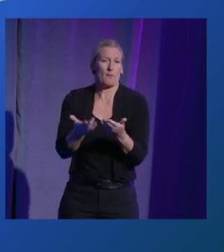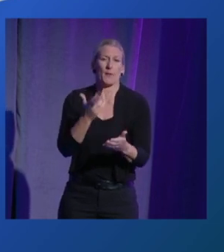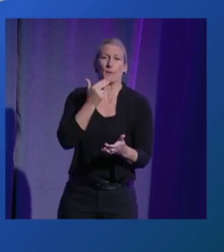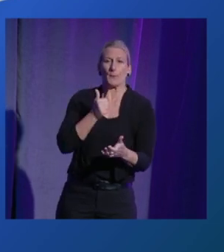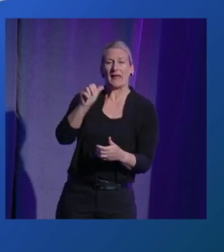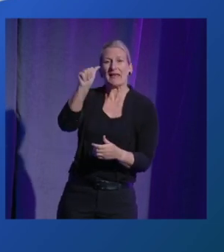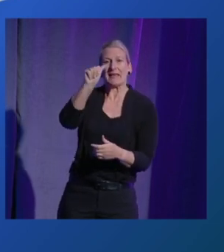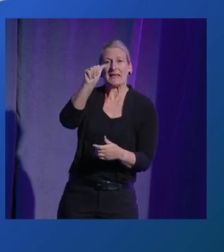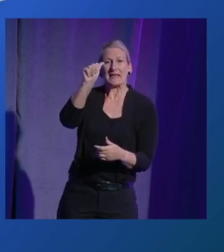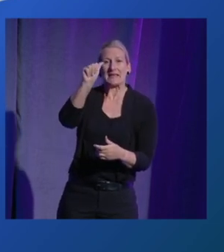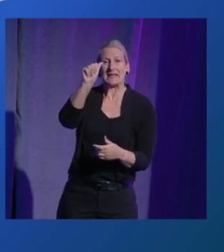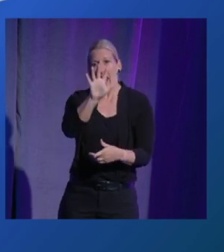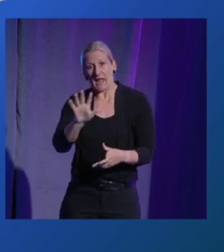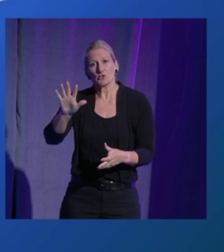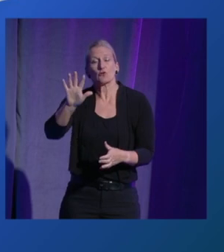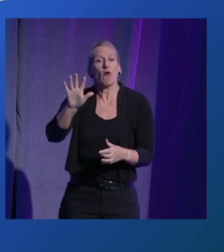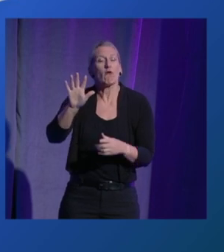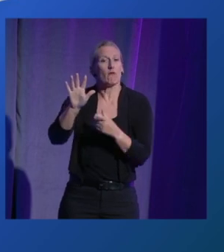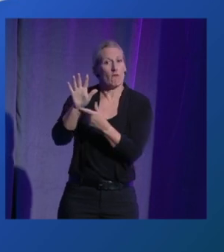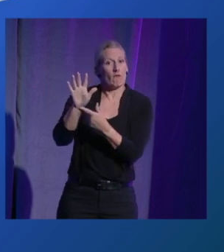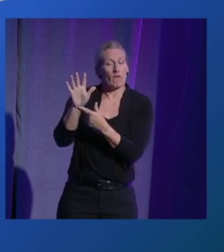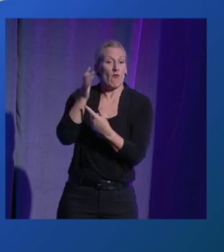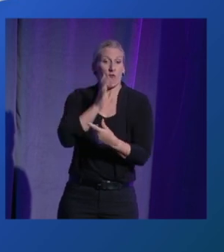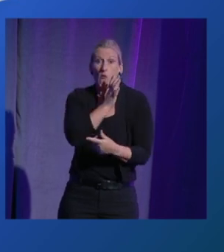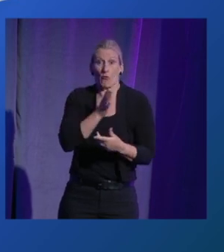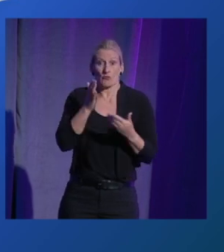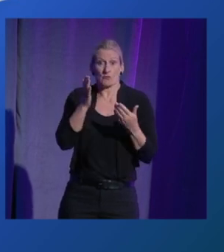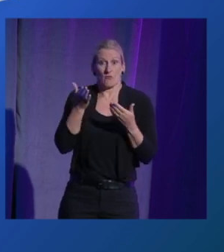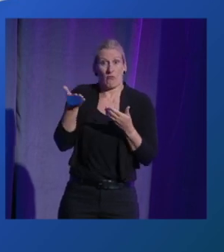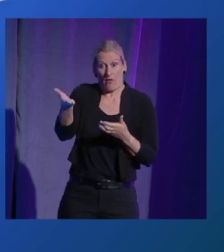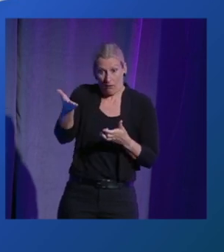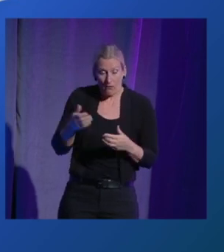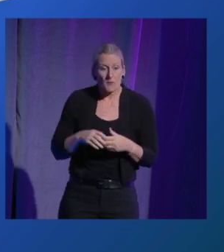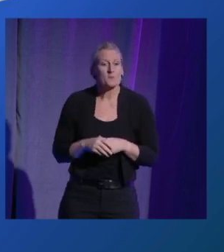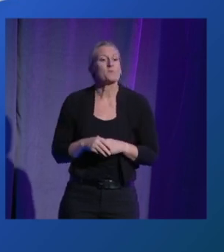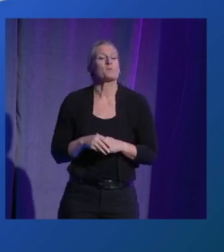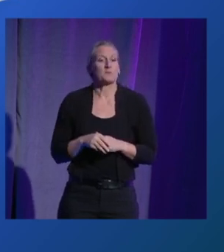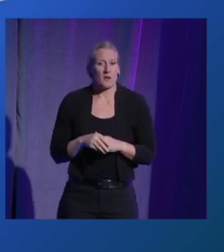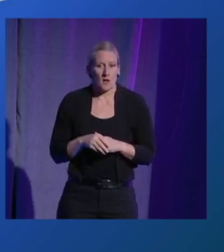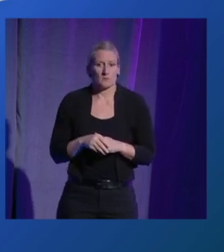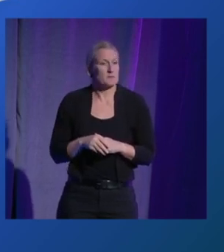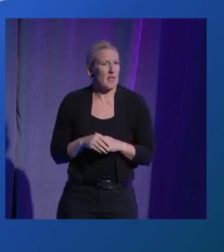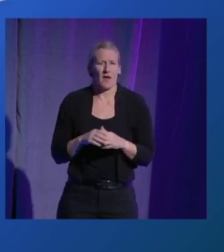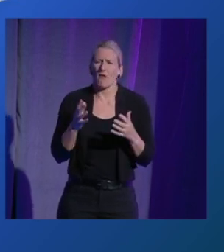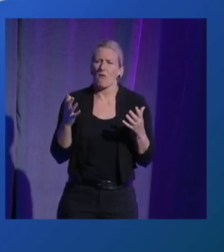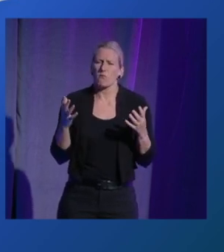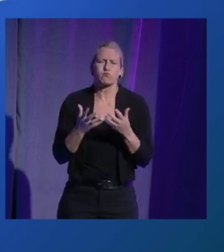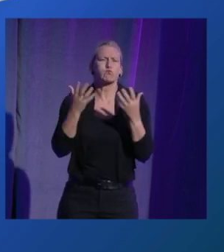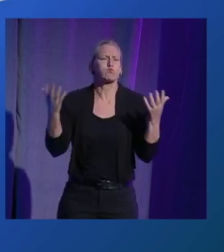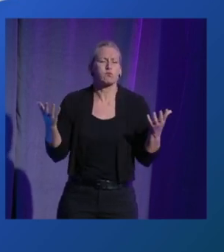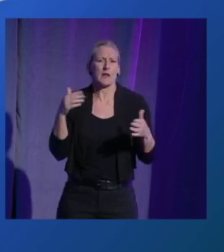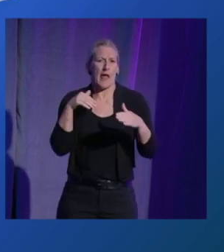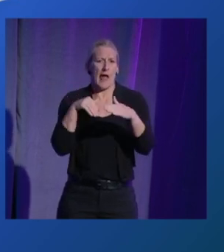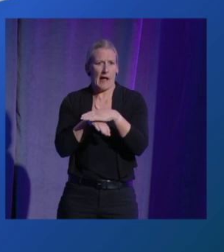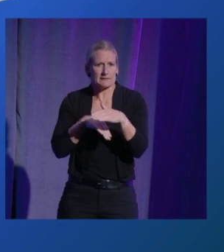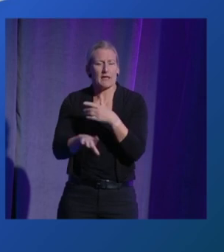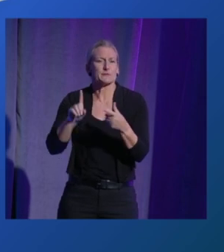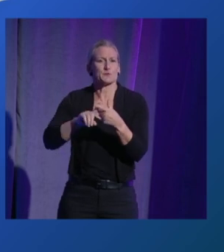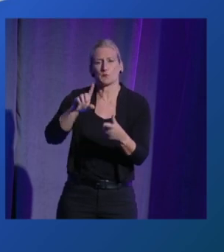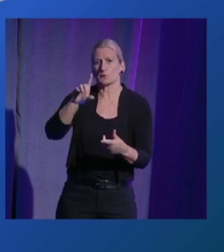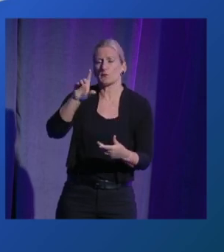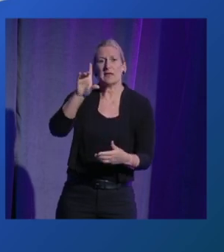or corn farmer in Central Illinois they have more than an abundant amount of access to data Insight